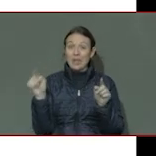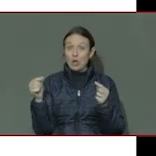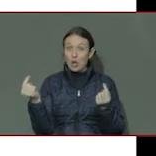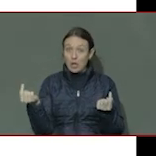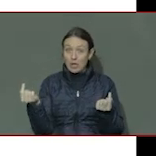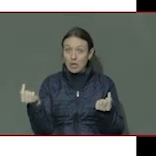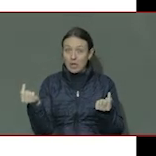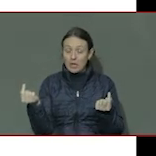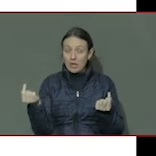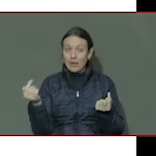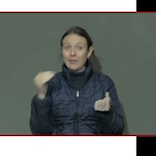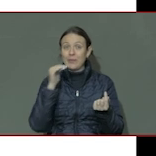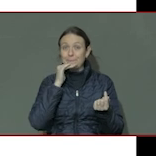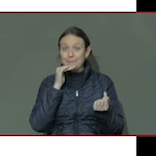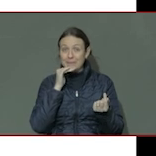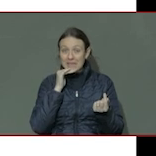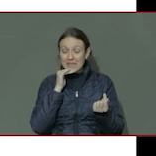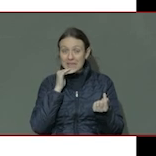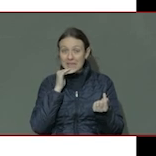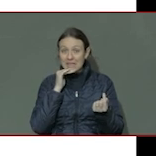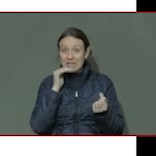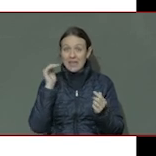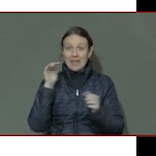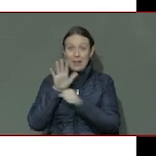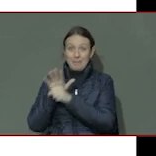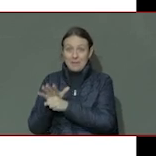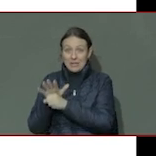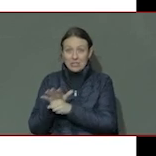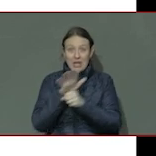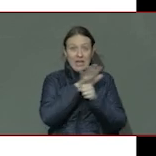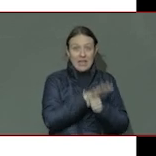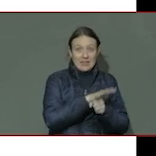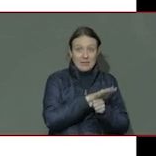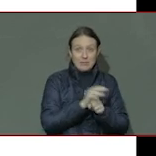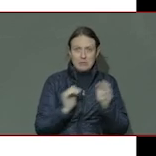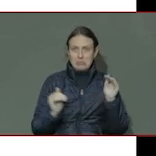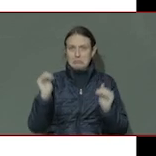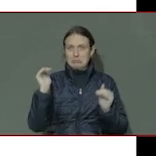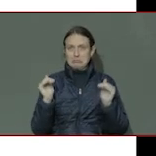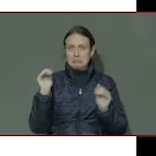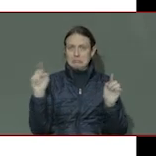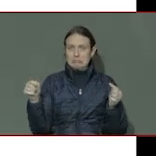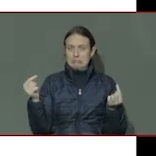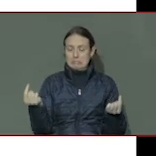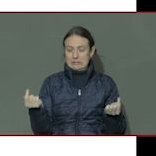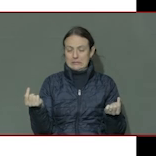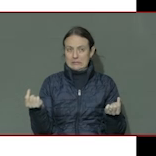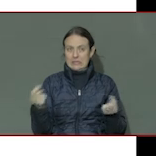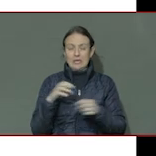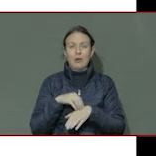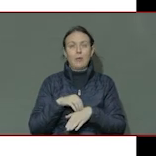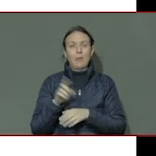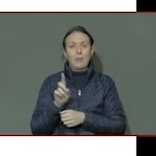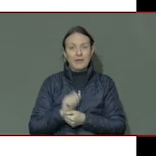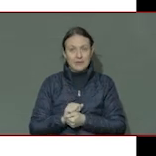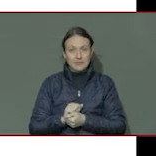Therefore, it will not be able to equalize the pressure on both sides of the tympanum. So what is the problem here?